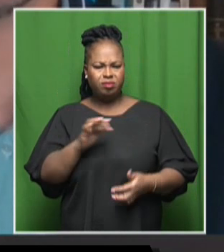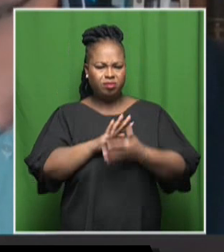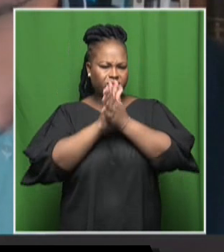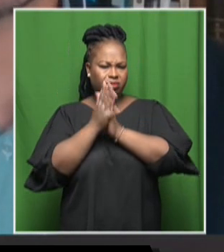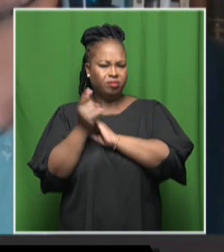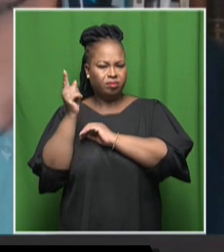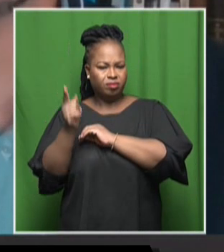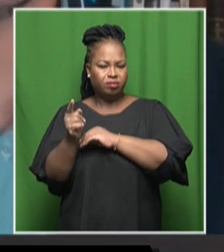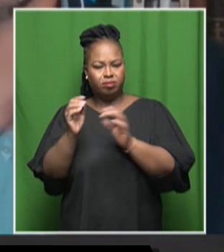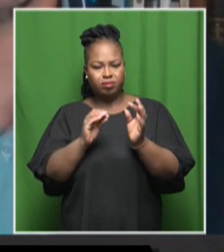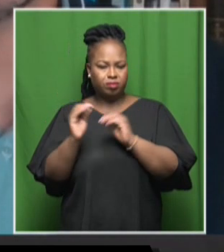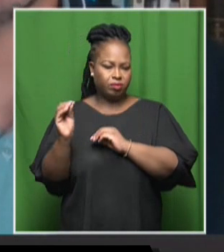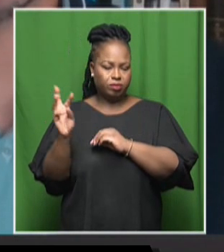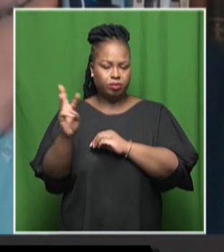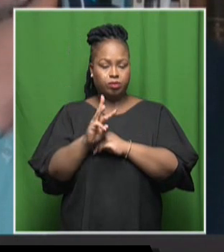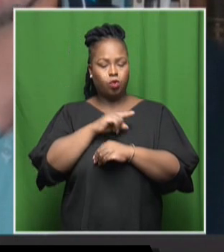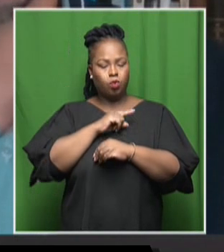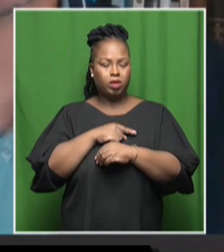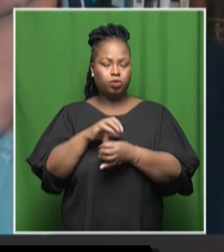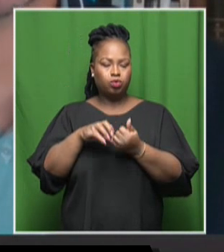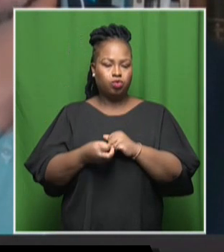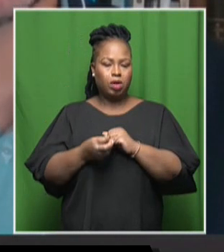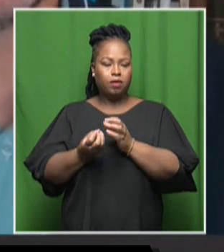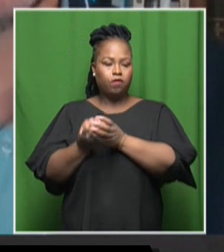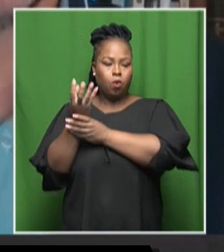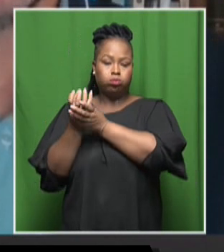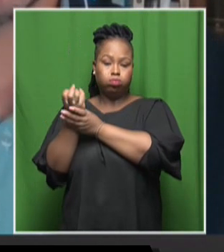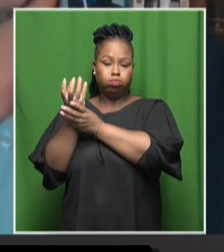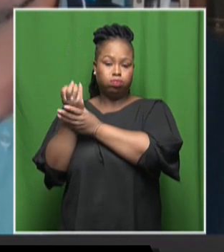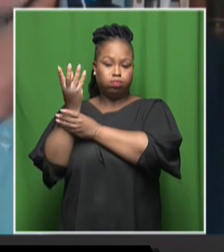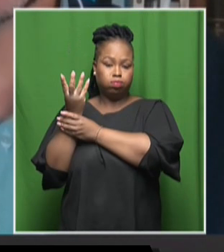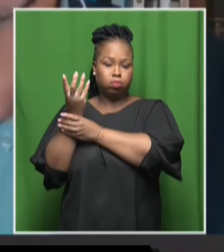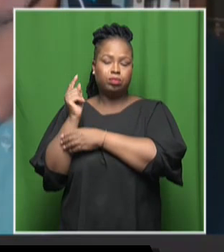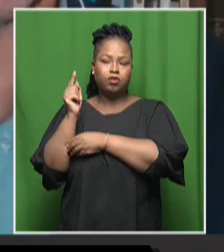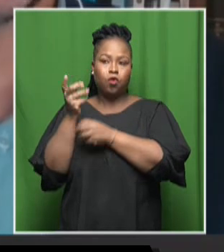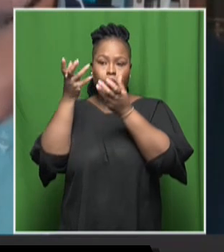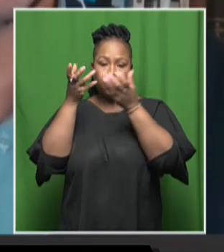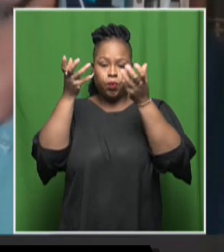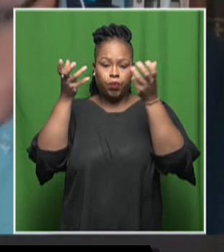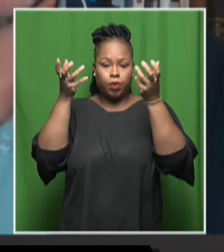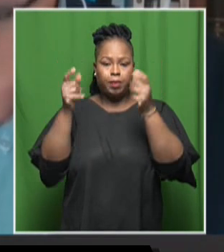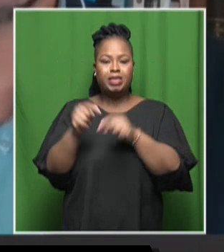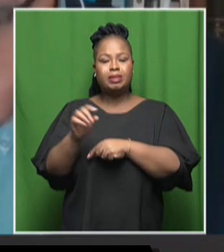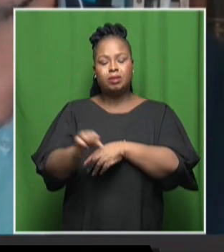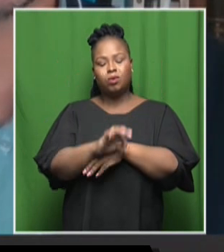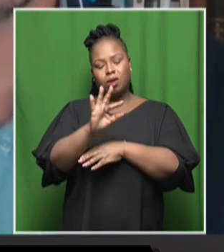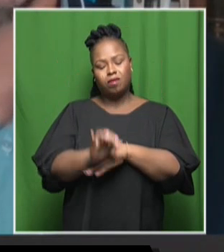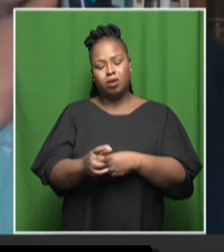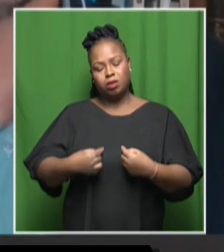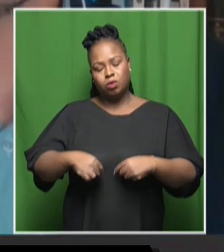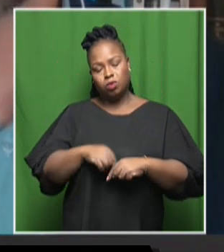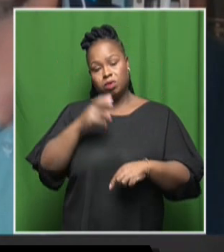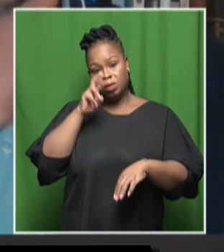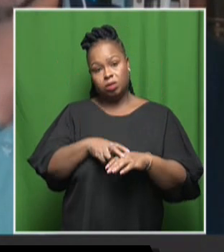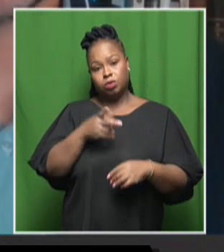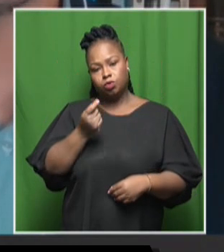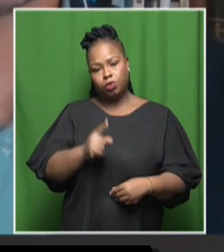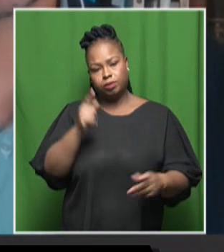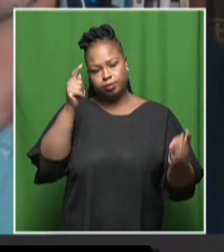moving away from the quest to reduce these emissions. In South Africa, the main thing we have to do is